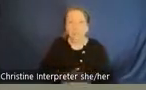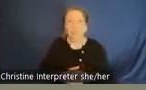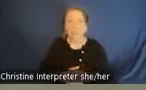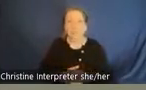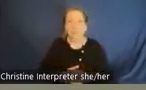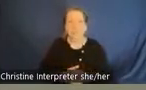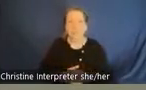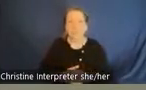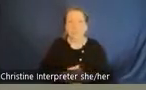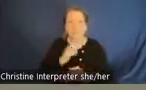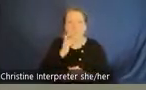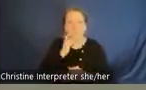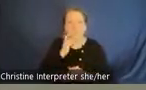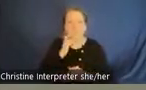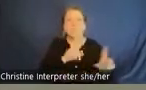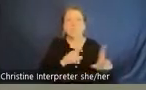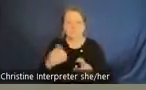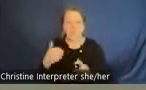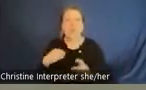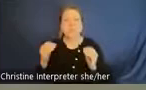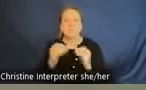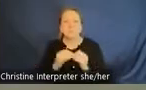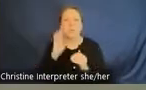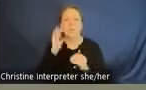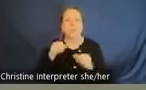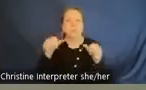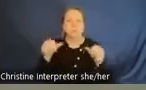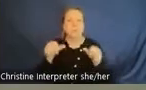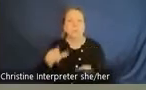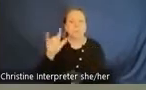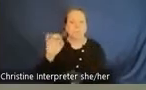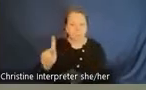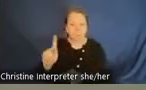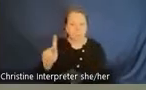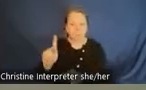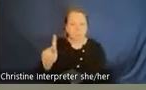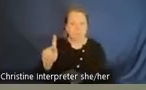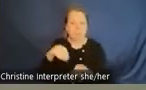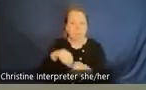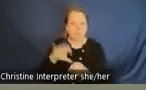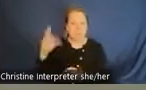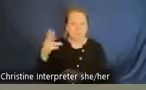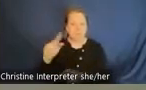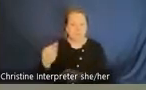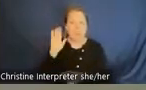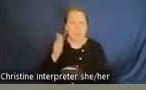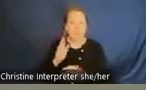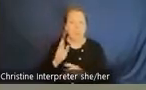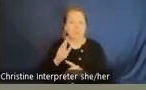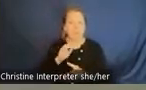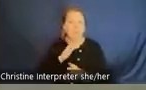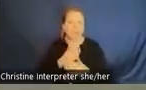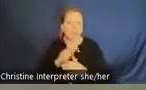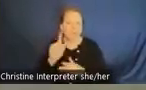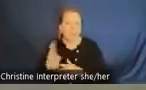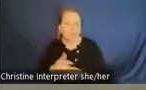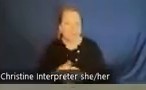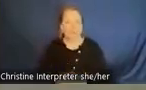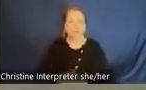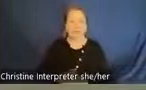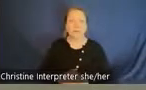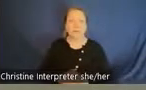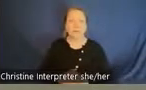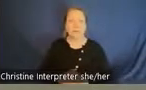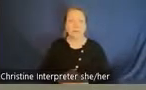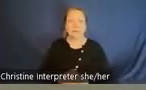I think we should be posting a link in the chat. And if Nick doesn't have that, I'll post it after I finish speaking. What I want to say to wrap up